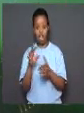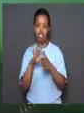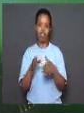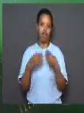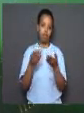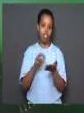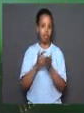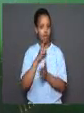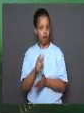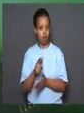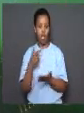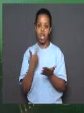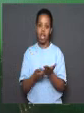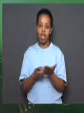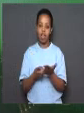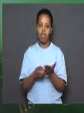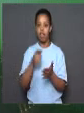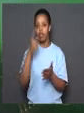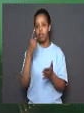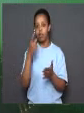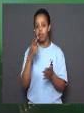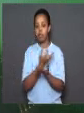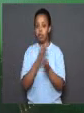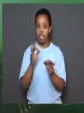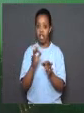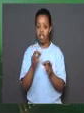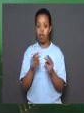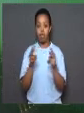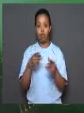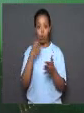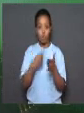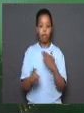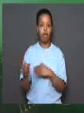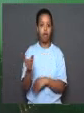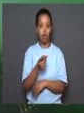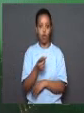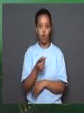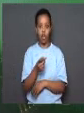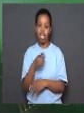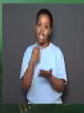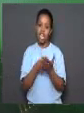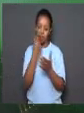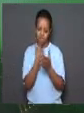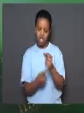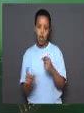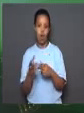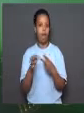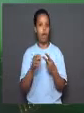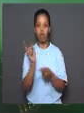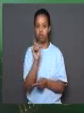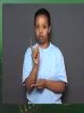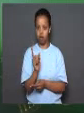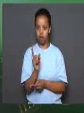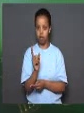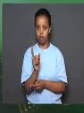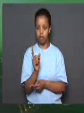While this solution would be effective, it is not necessarily the only possibility.